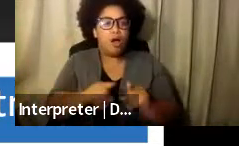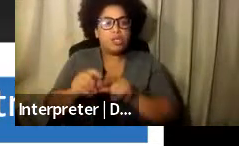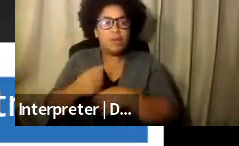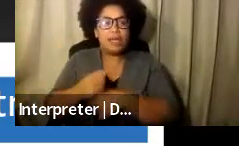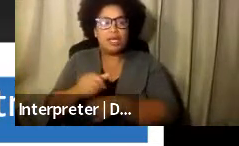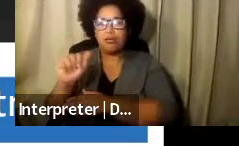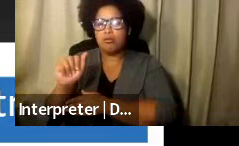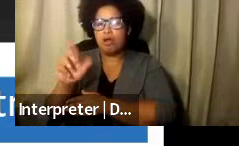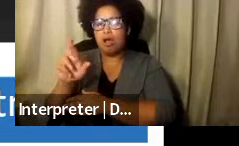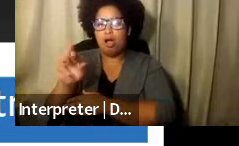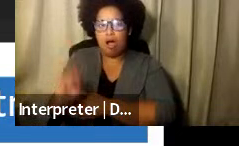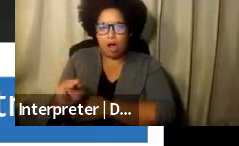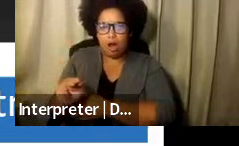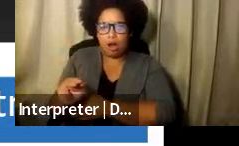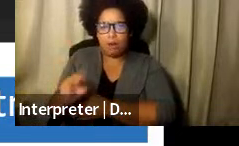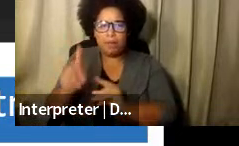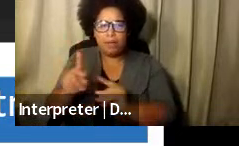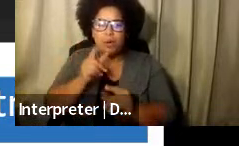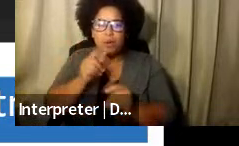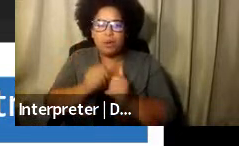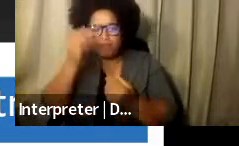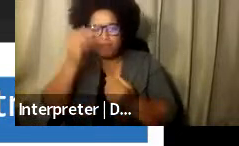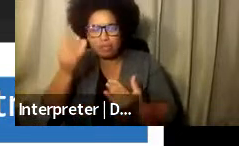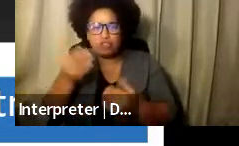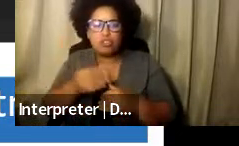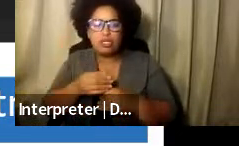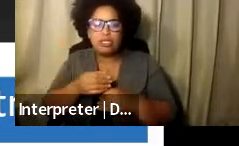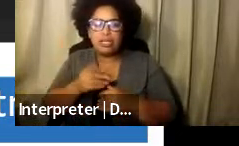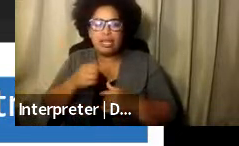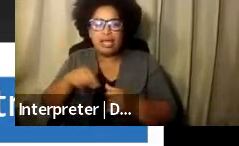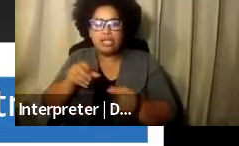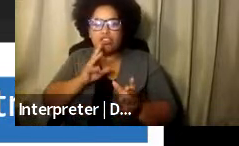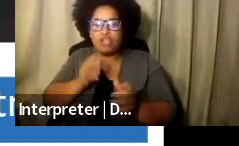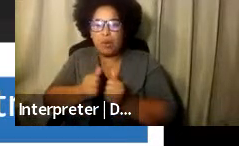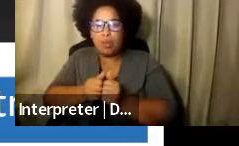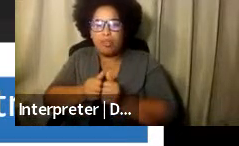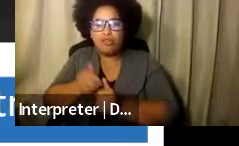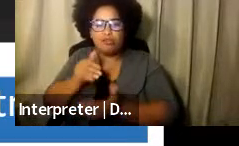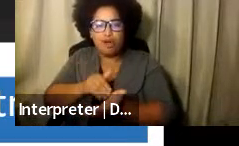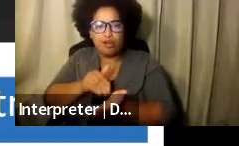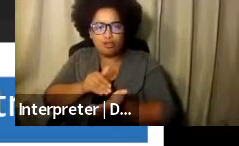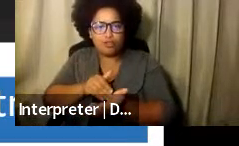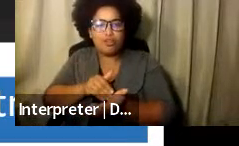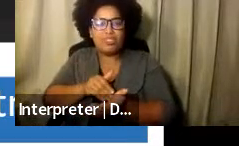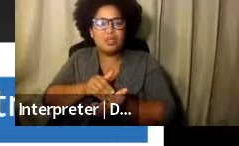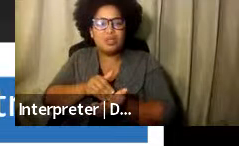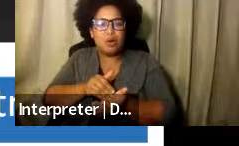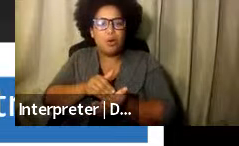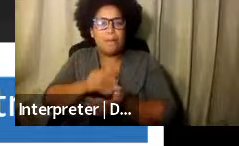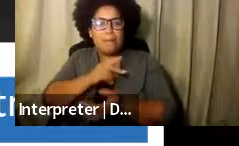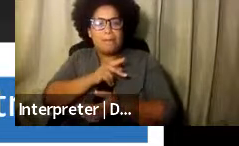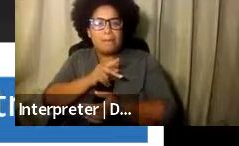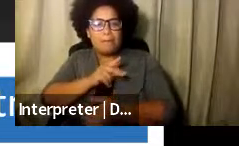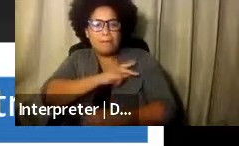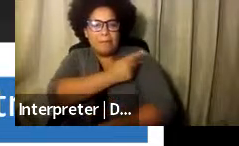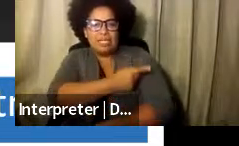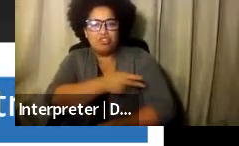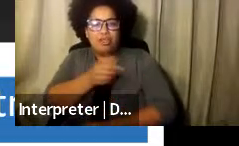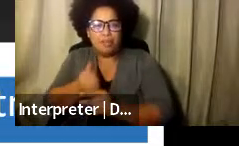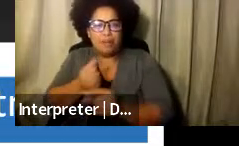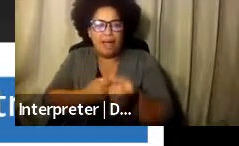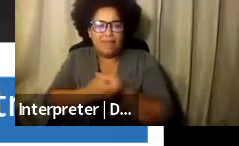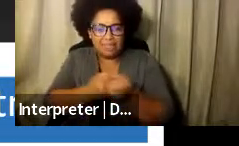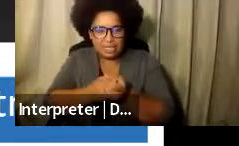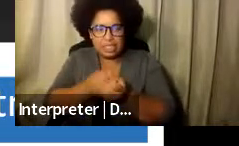positive, or if they test positive, that they know how to talk to their providers and they can actually advocate for themselves if they